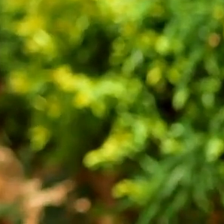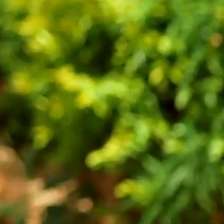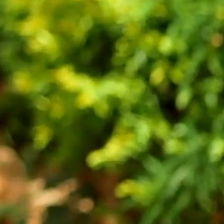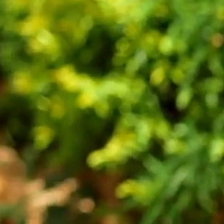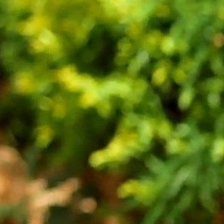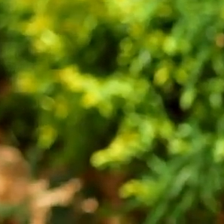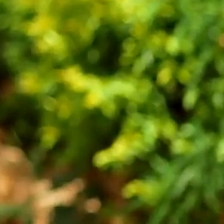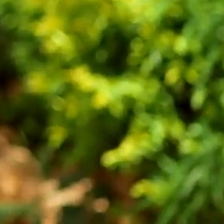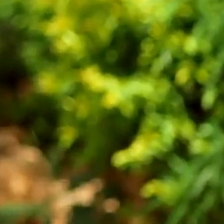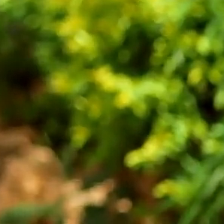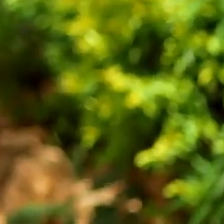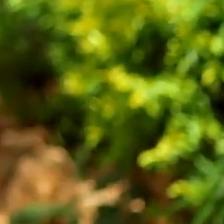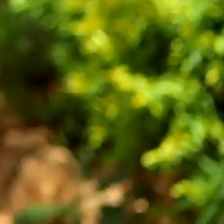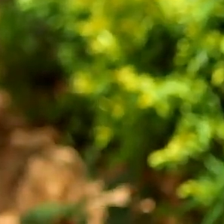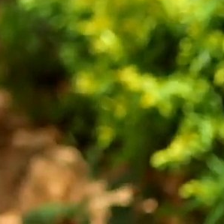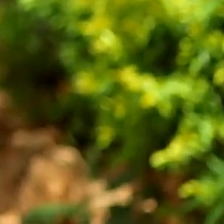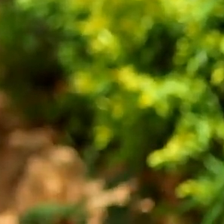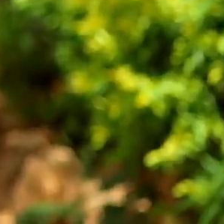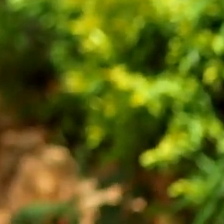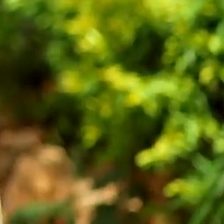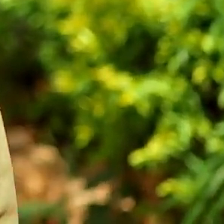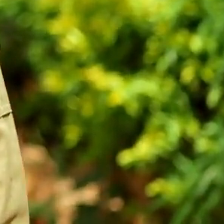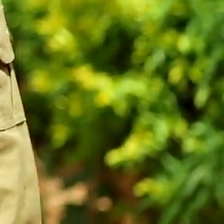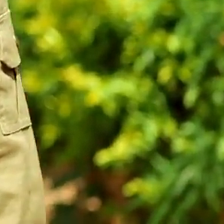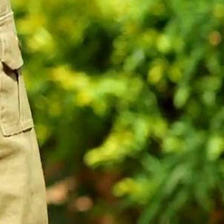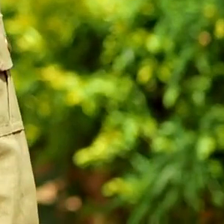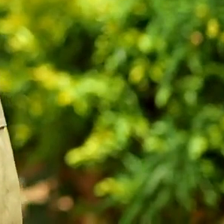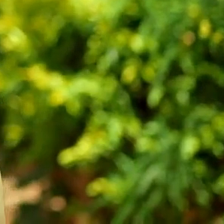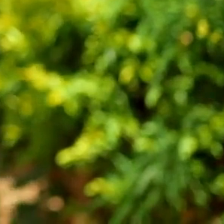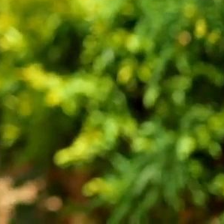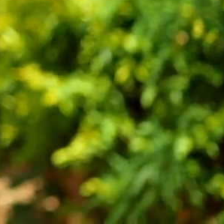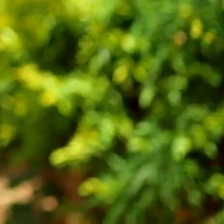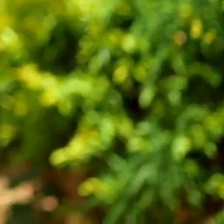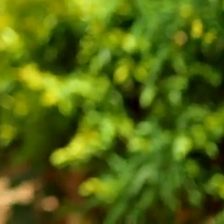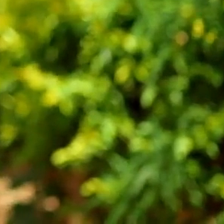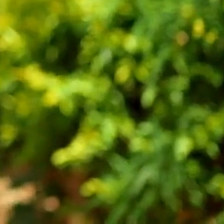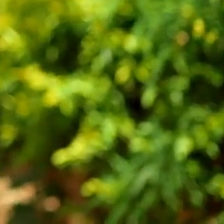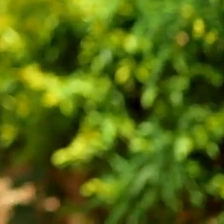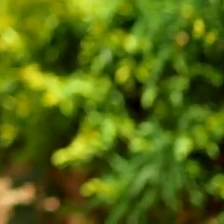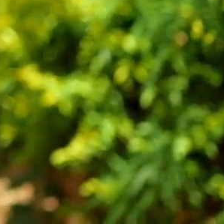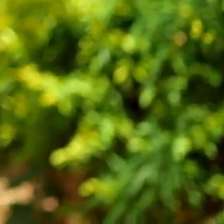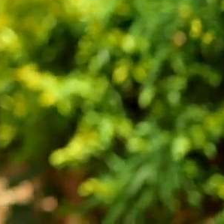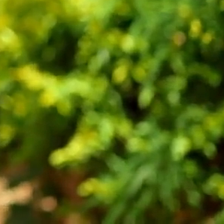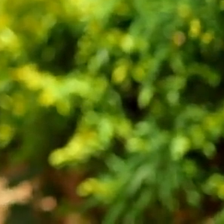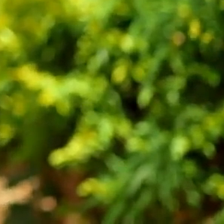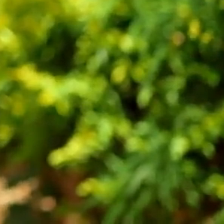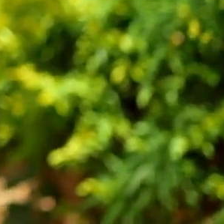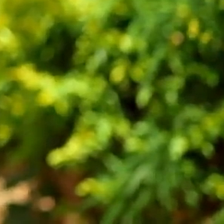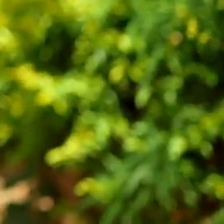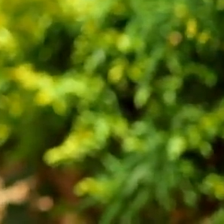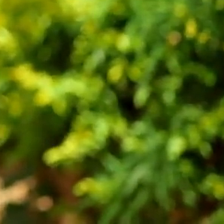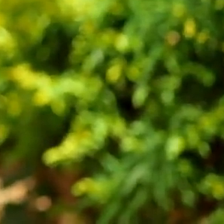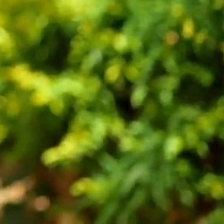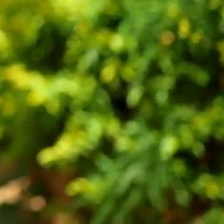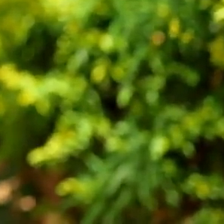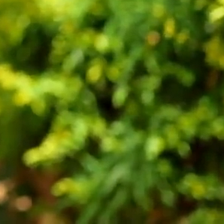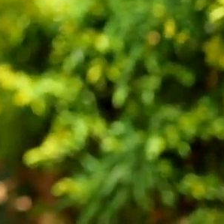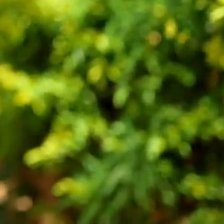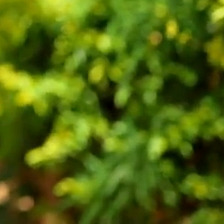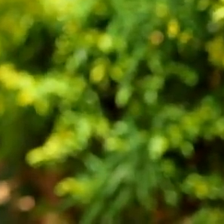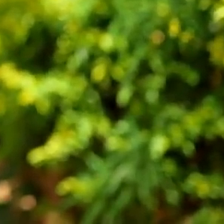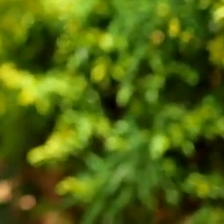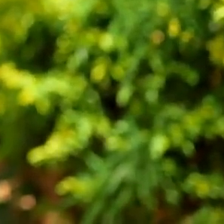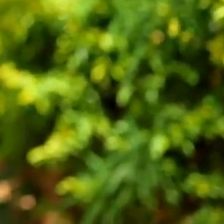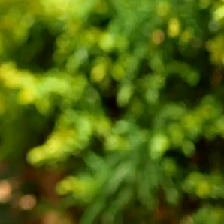Church, I want to read from Mark chapter 6. This is the story of Jesus feeding the 5,000. I know you know it.